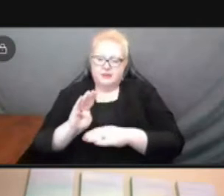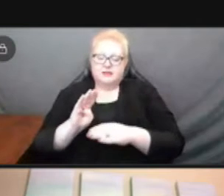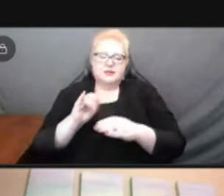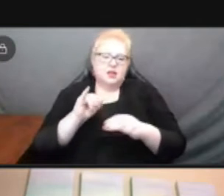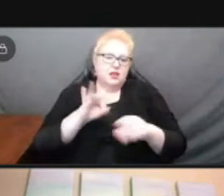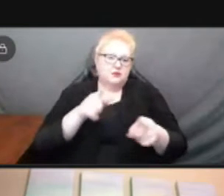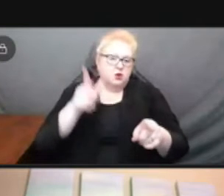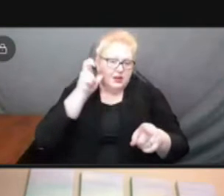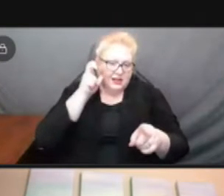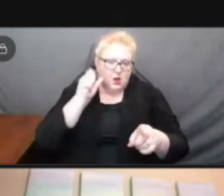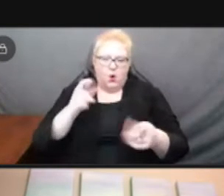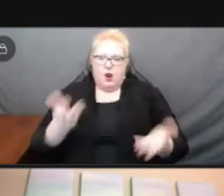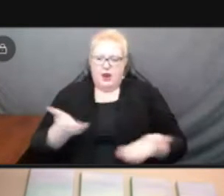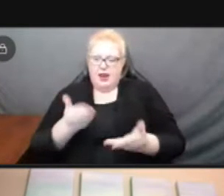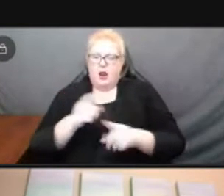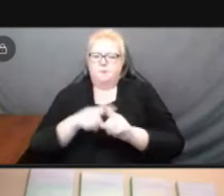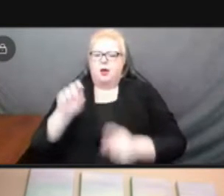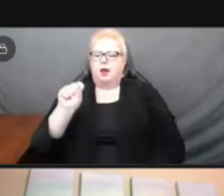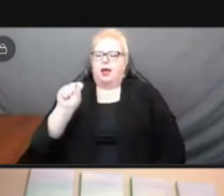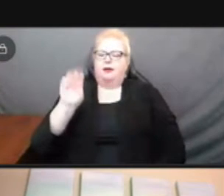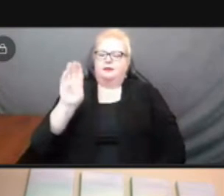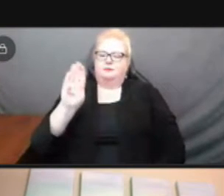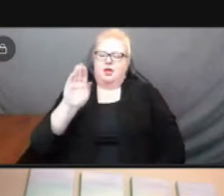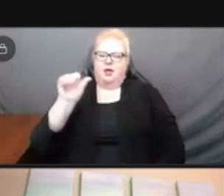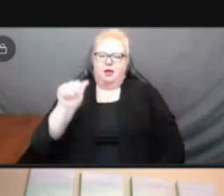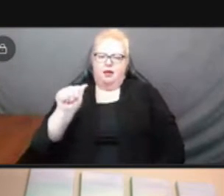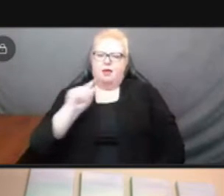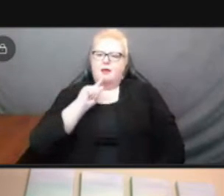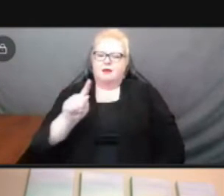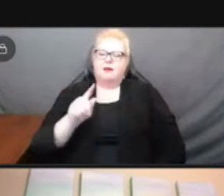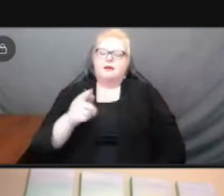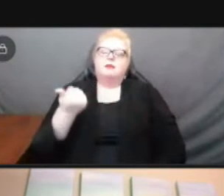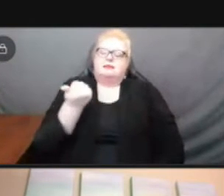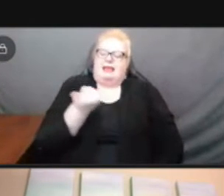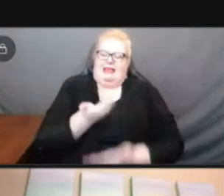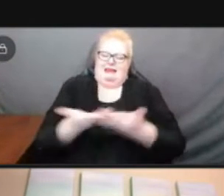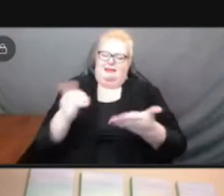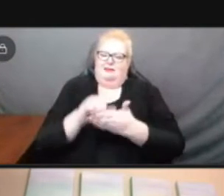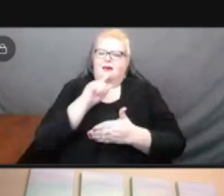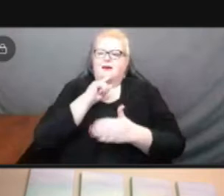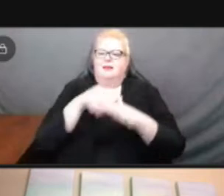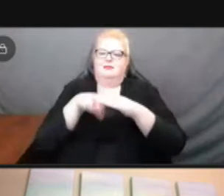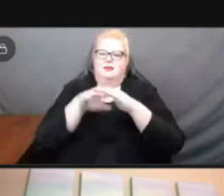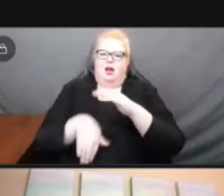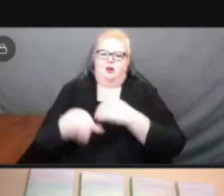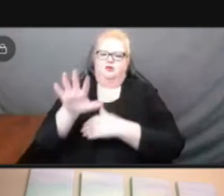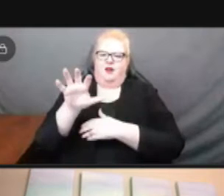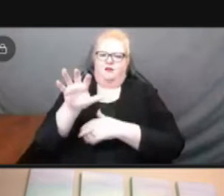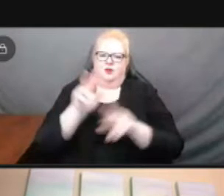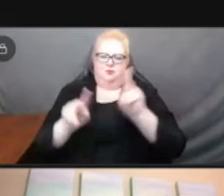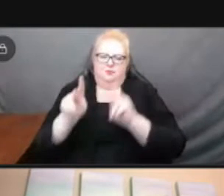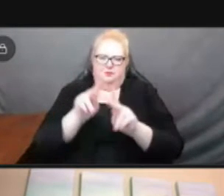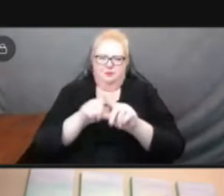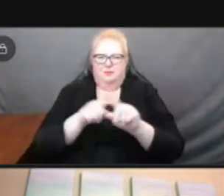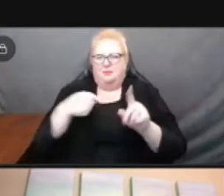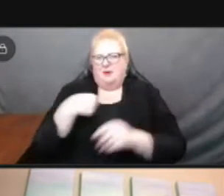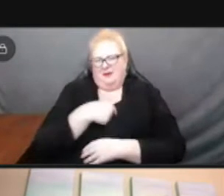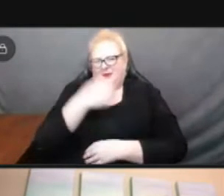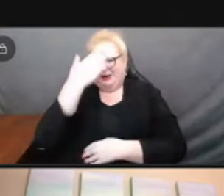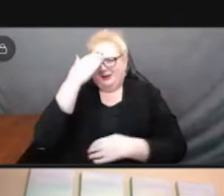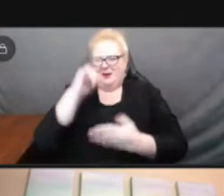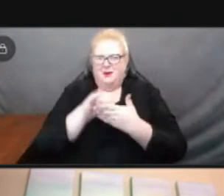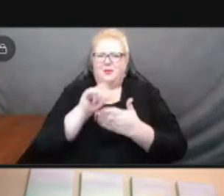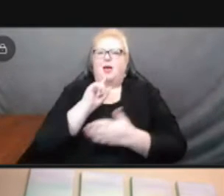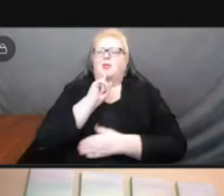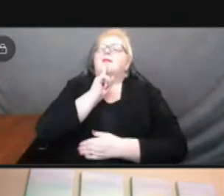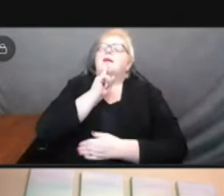Under the SBA, small businesses is anything under 500 people. However, we all know that true small businesses are